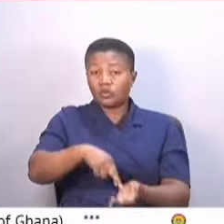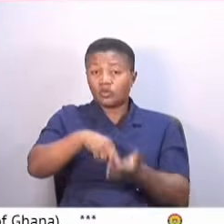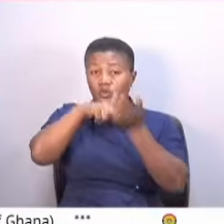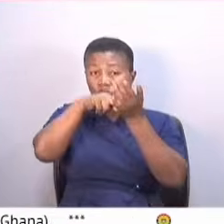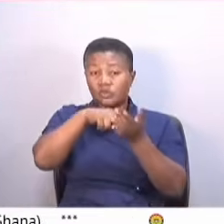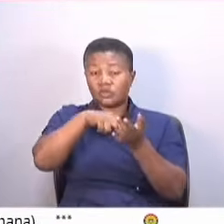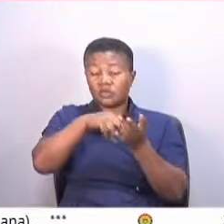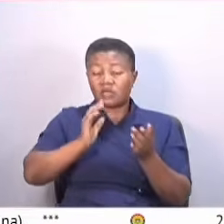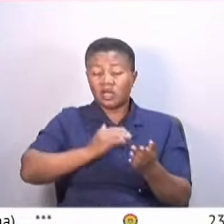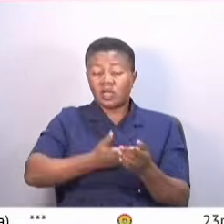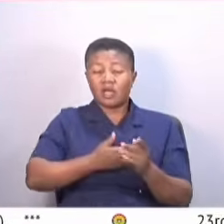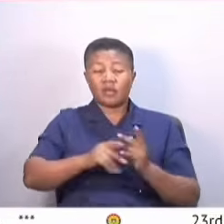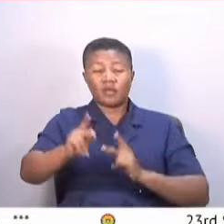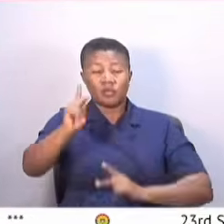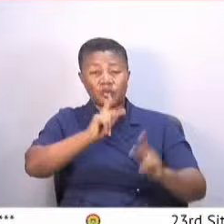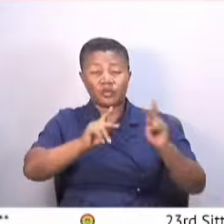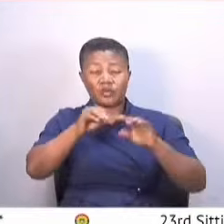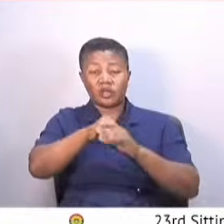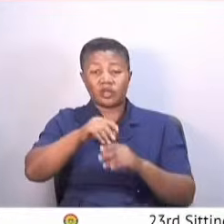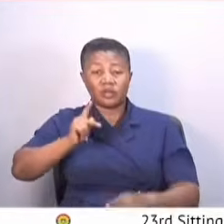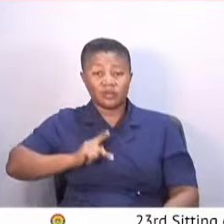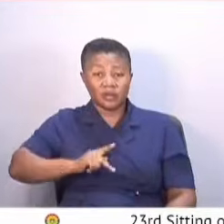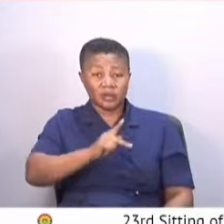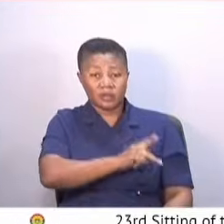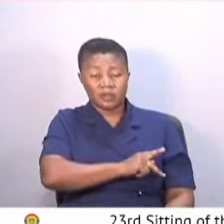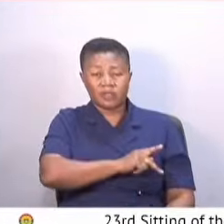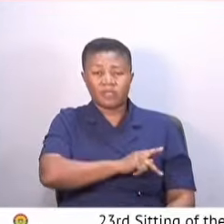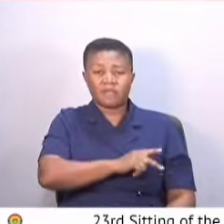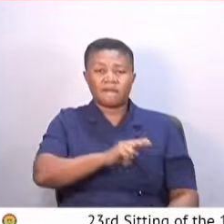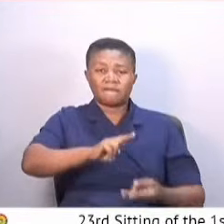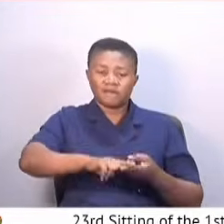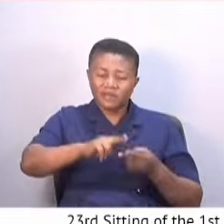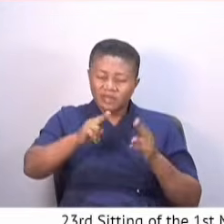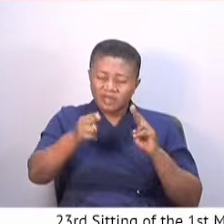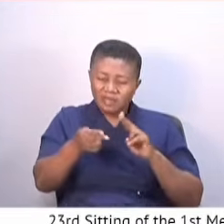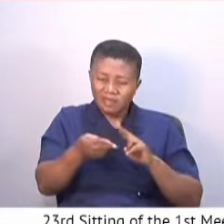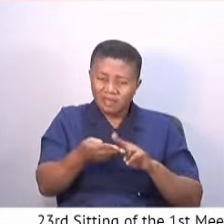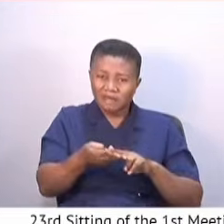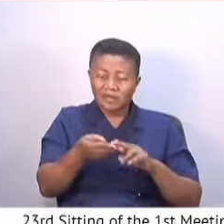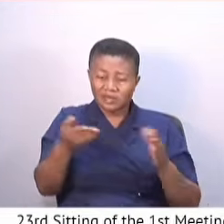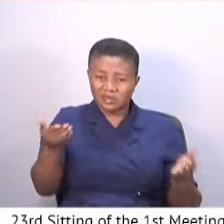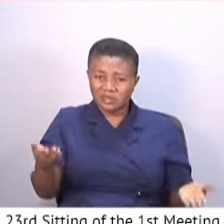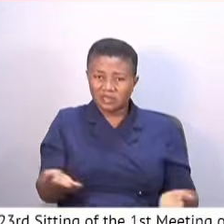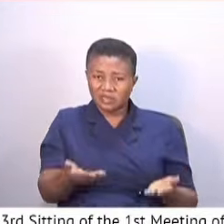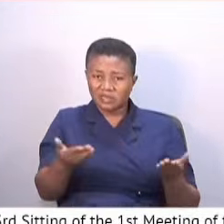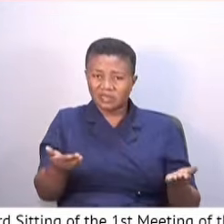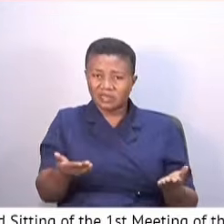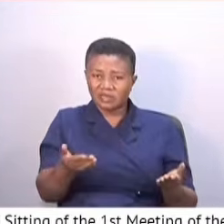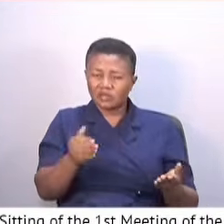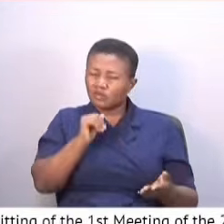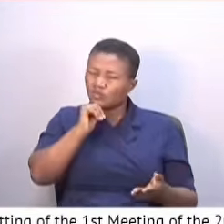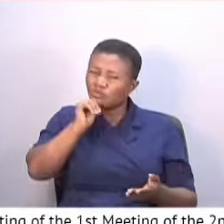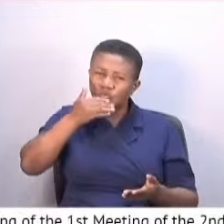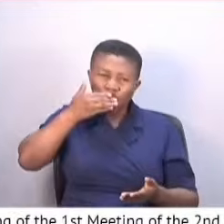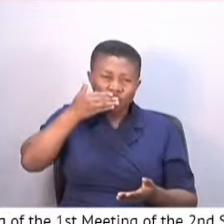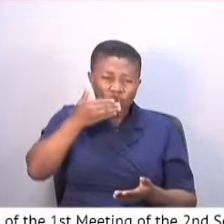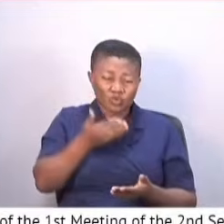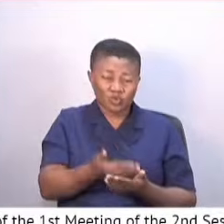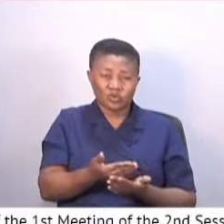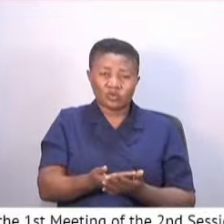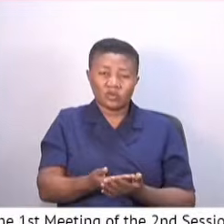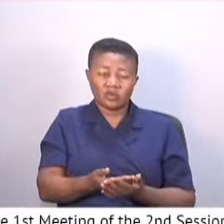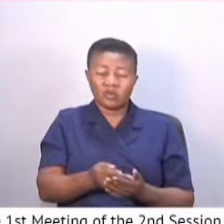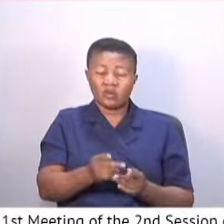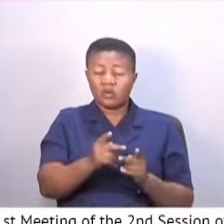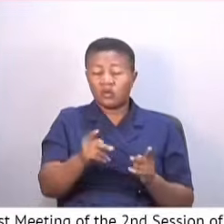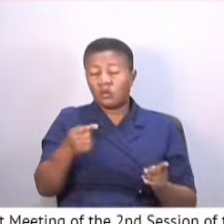that voted for us in Parliament, numbers in Parliament is not very encouraging. So I